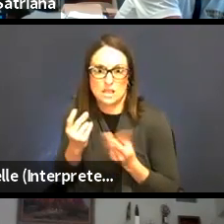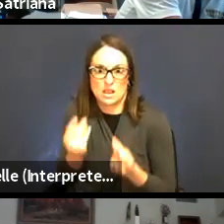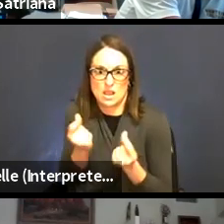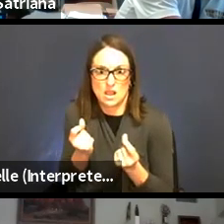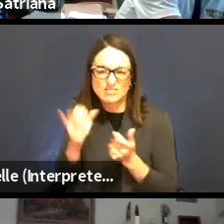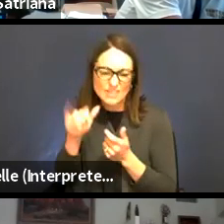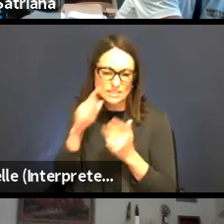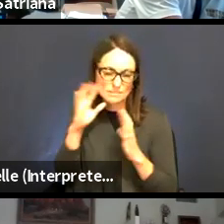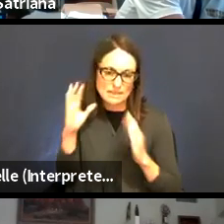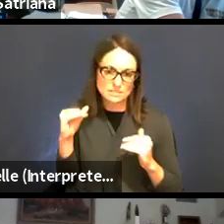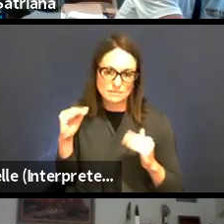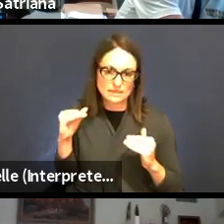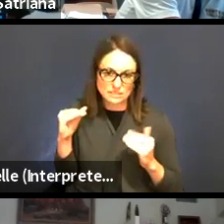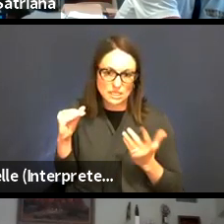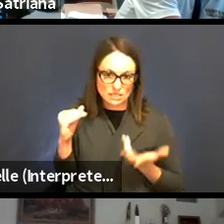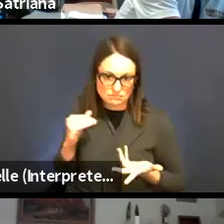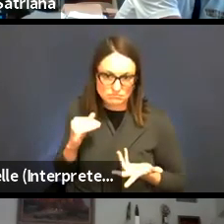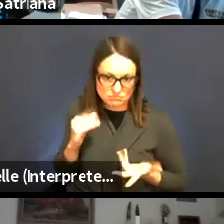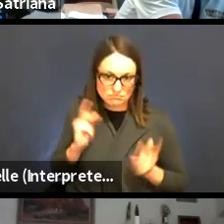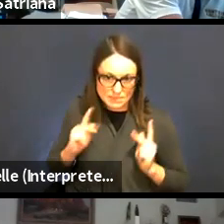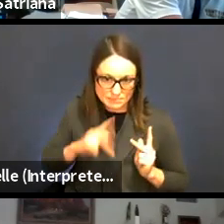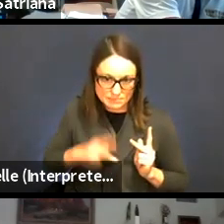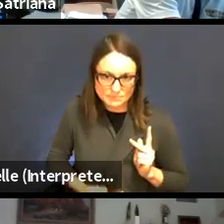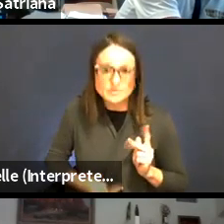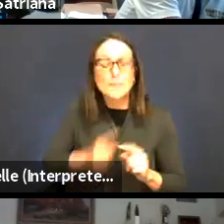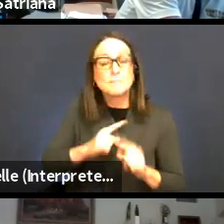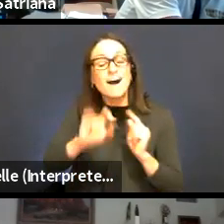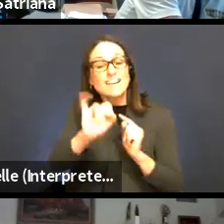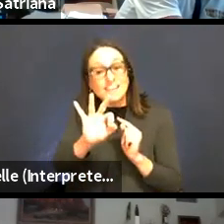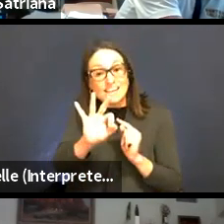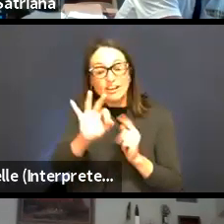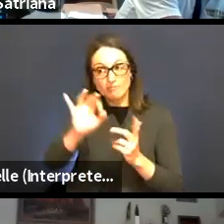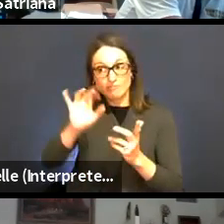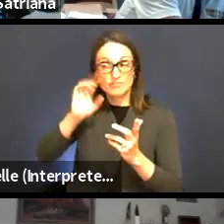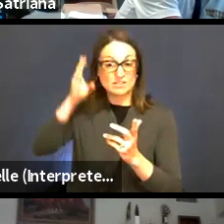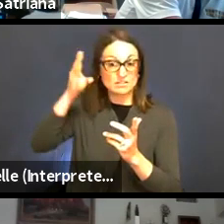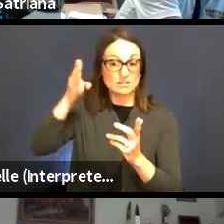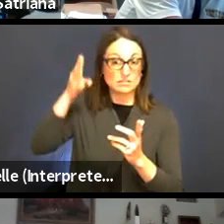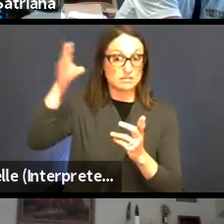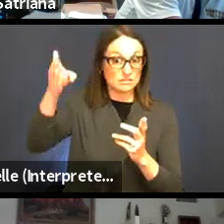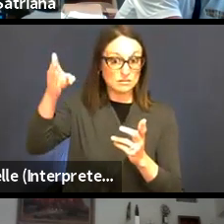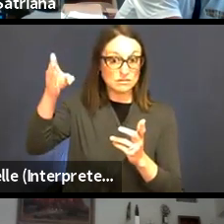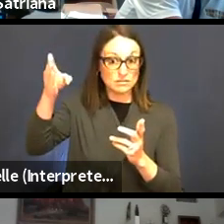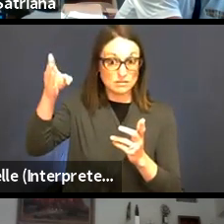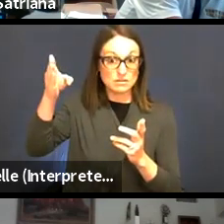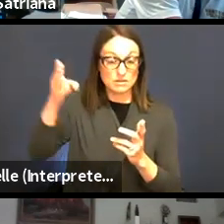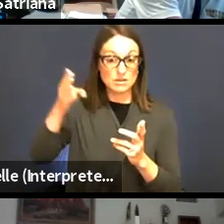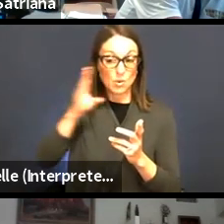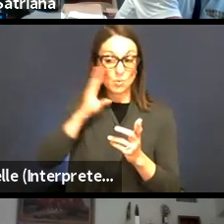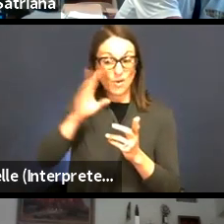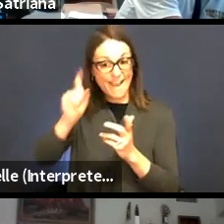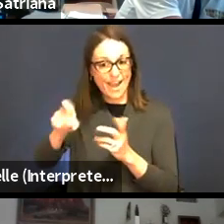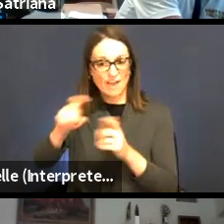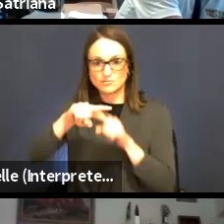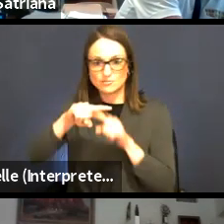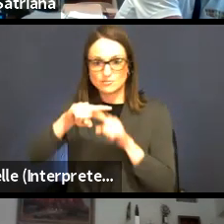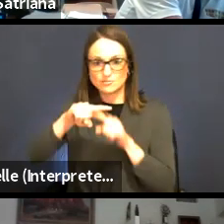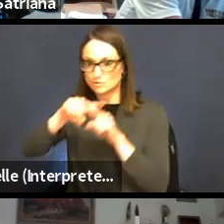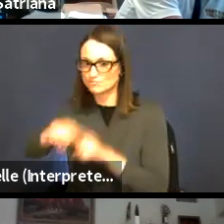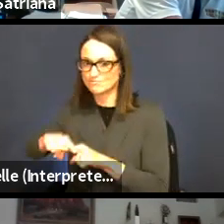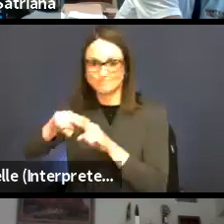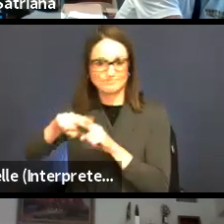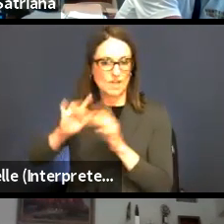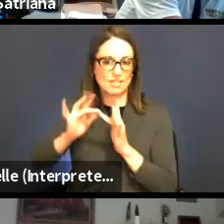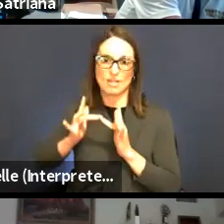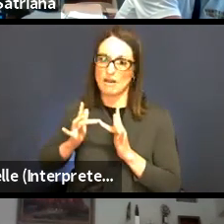that, I think if we do believe that we're in a future where we're going to have to rely more on online, then